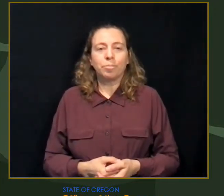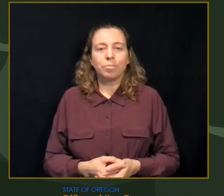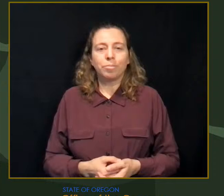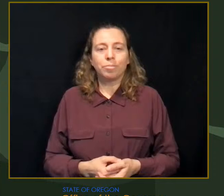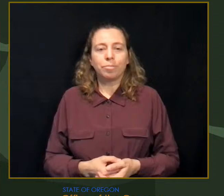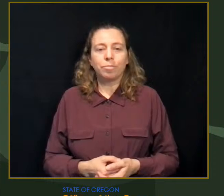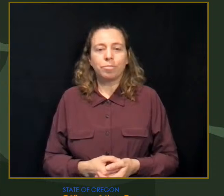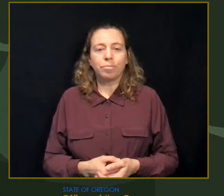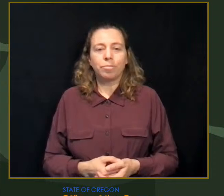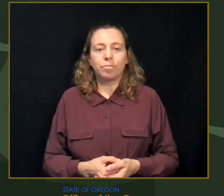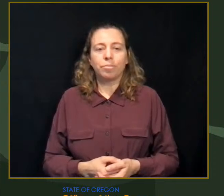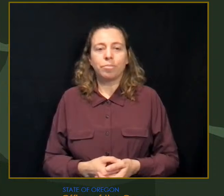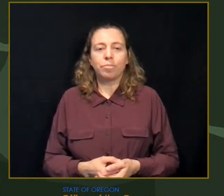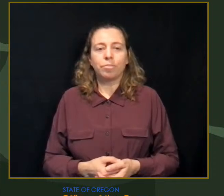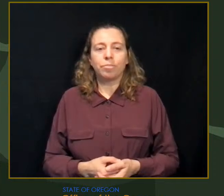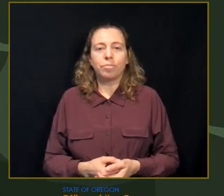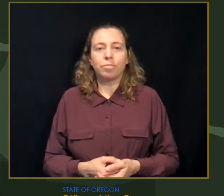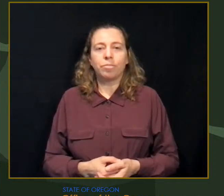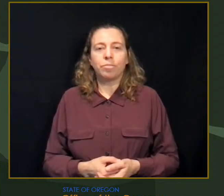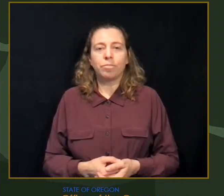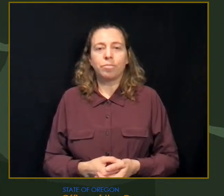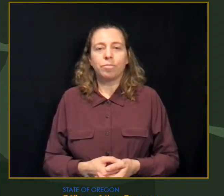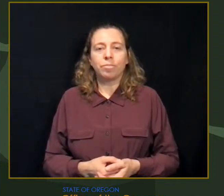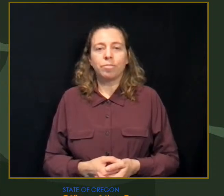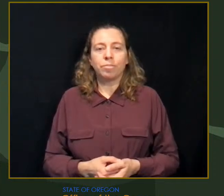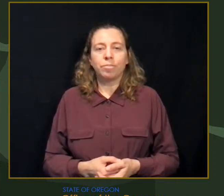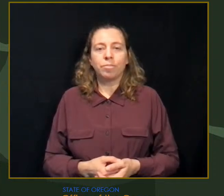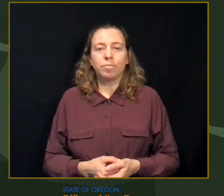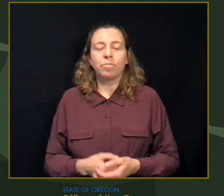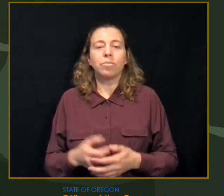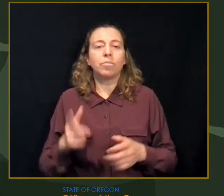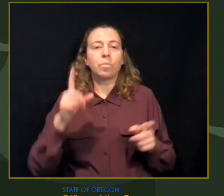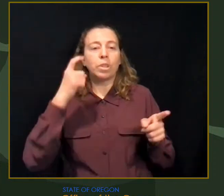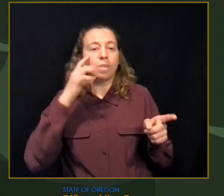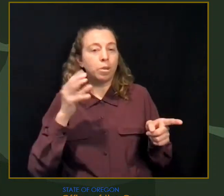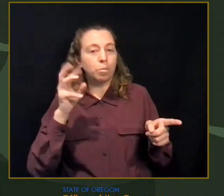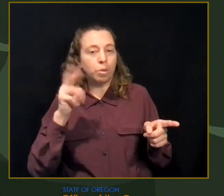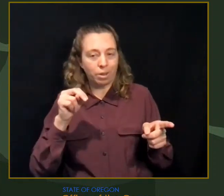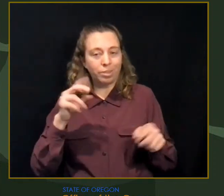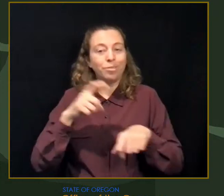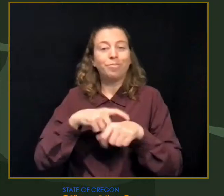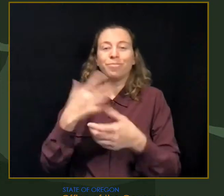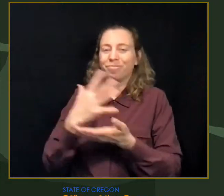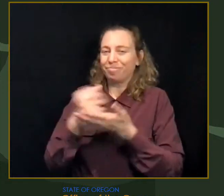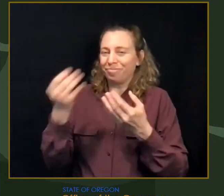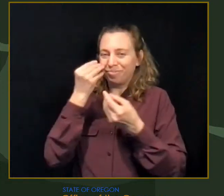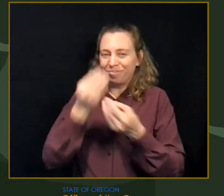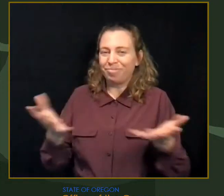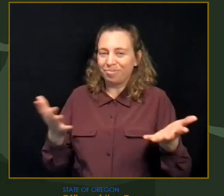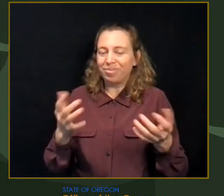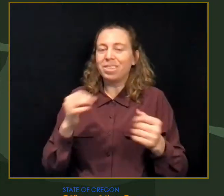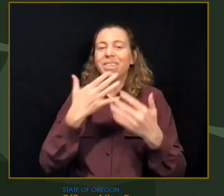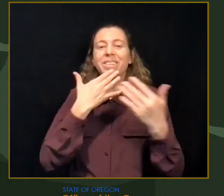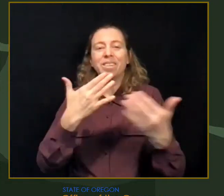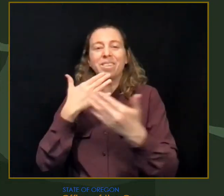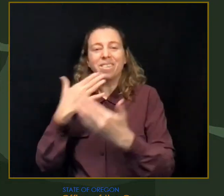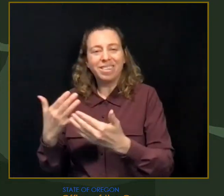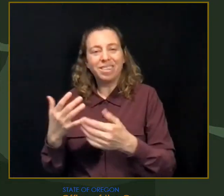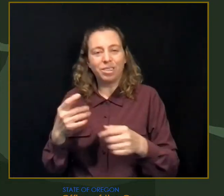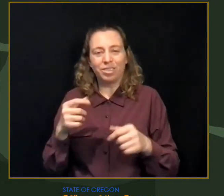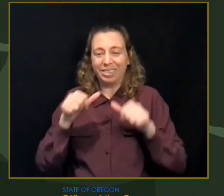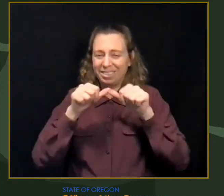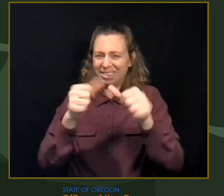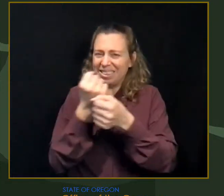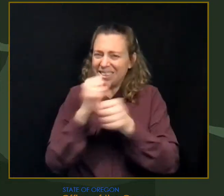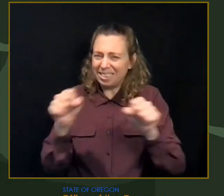Thank you, Ben. Governor, that's all the time we have for questions today. Thank you all so much. Please stay safe out there and have a good weekend.